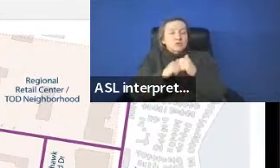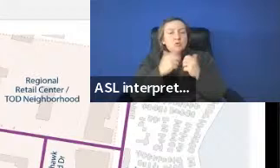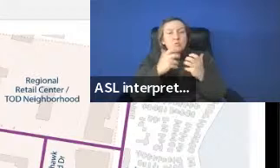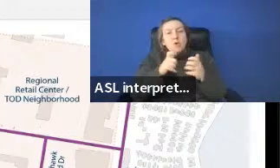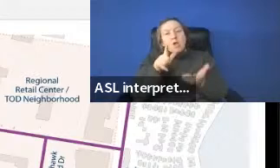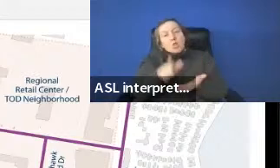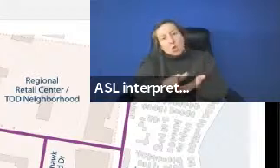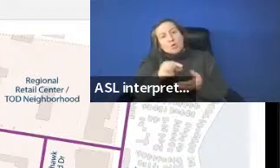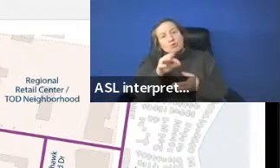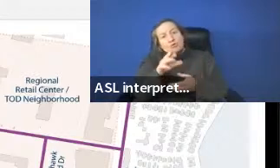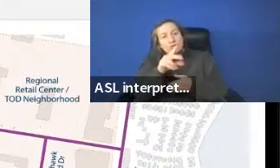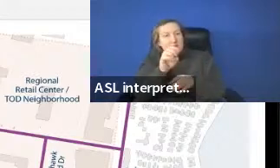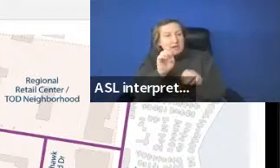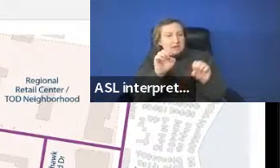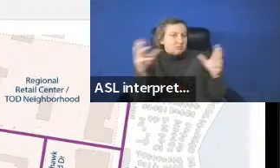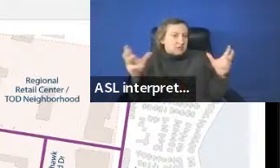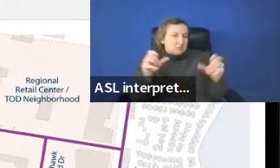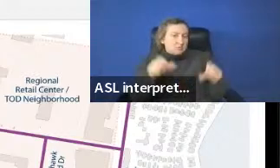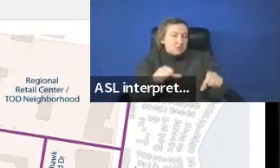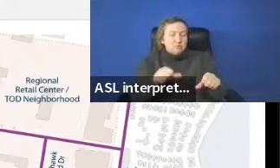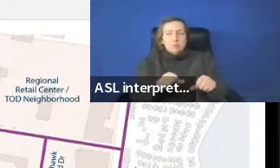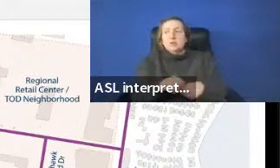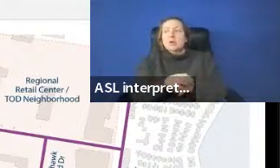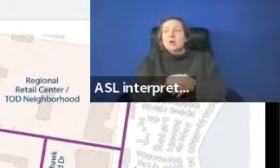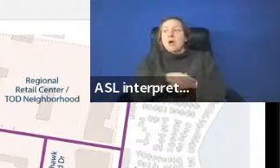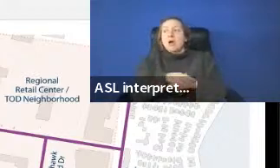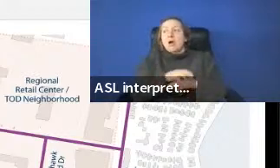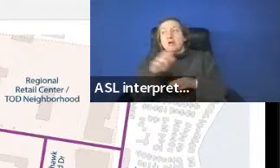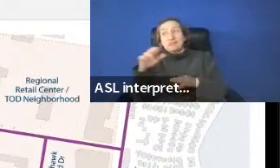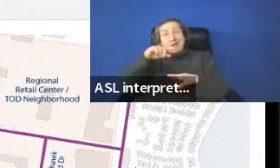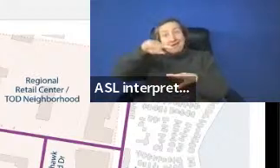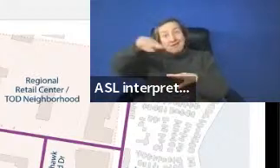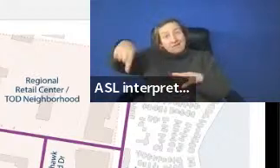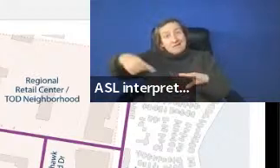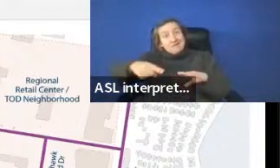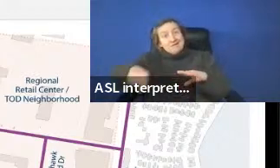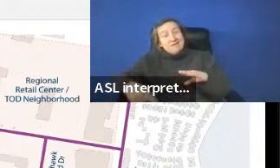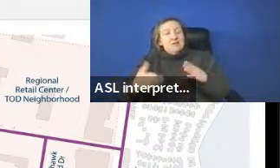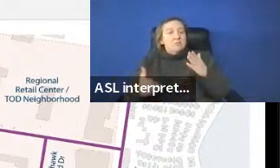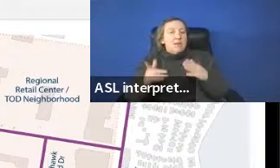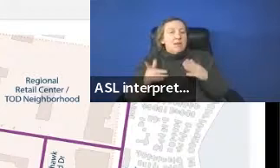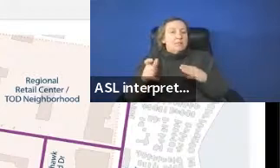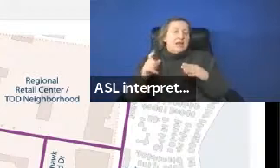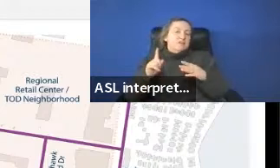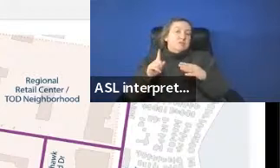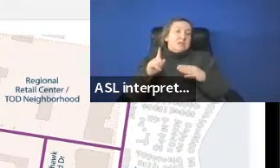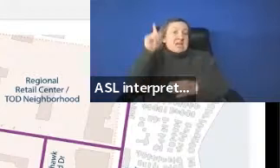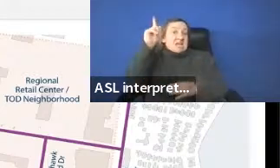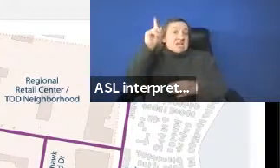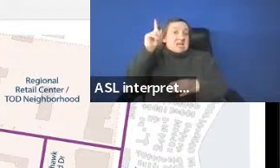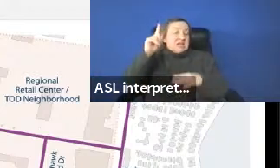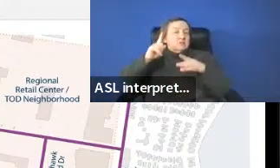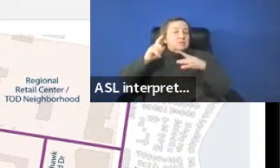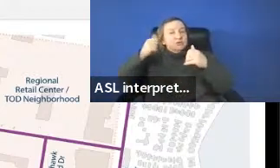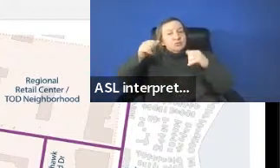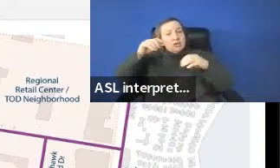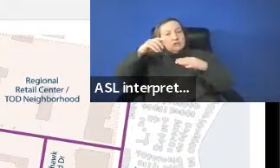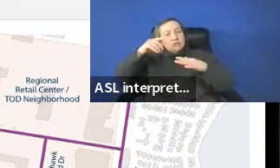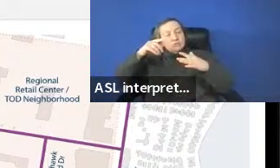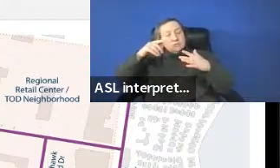possible. The squiggly line on the right side, for instance, might have to be up there so that we try to get down with